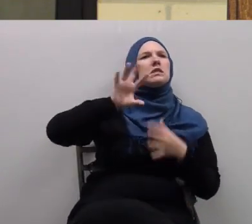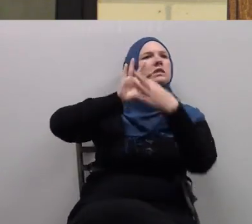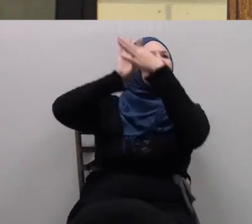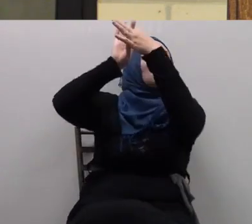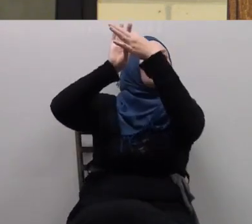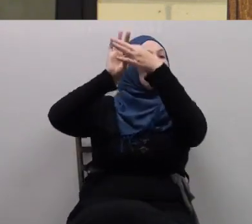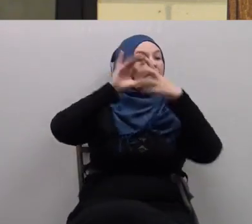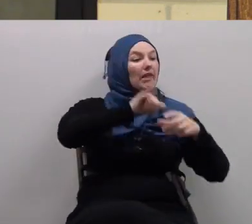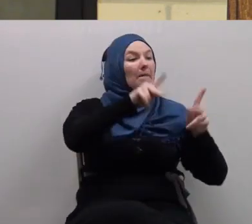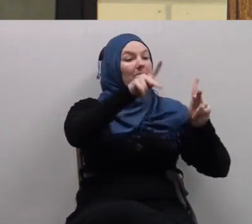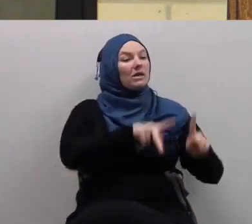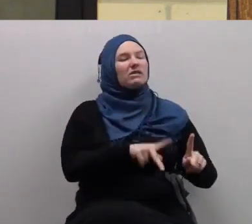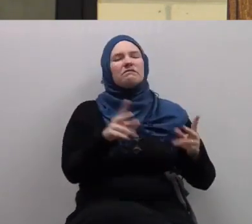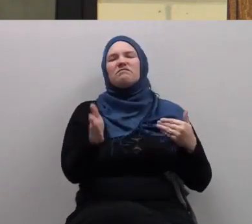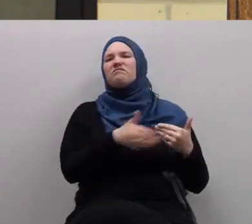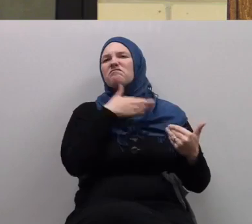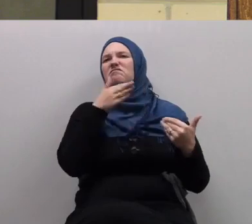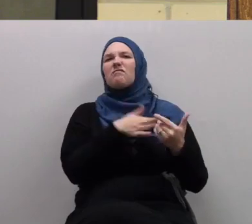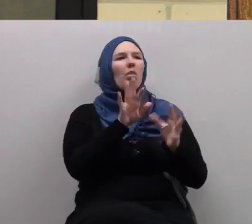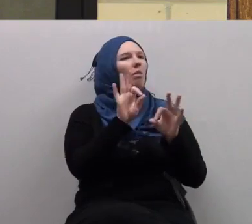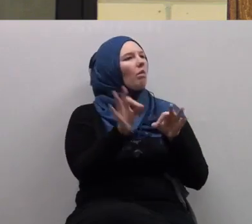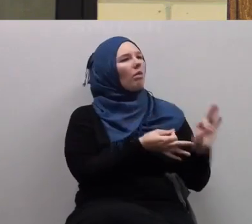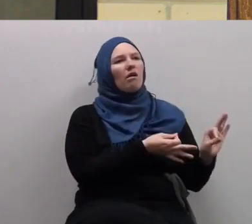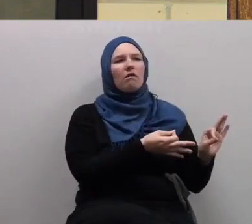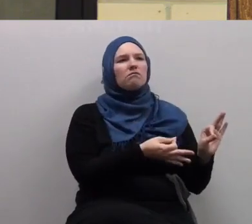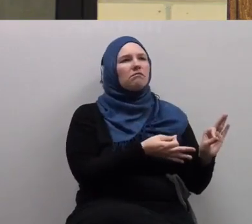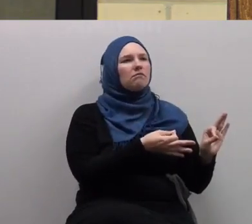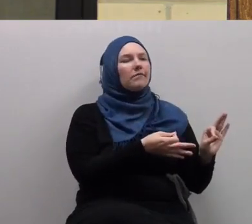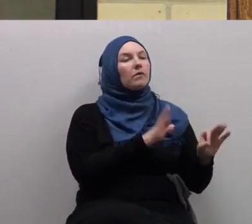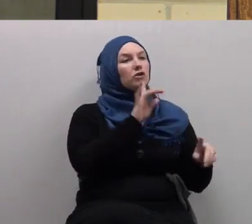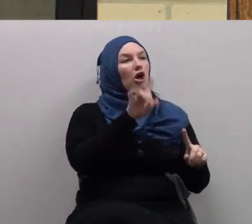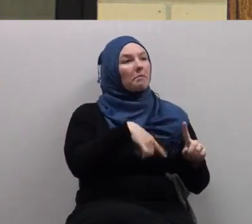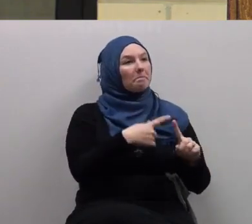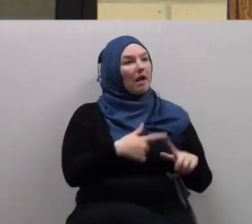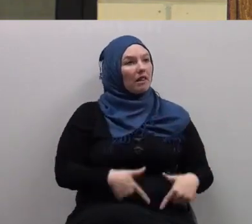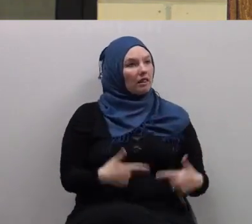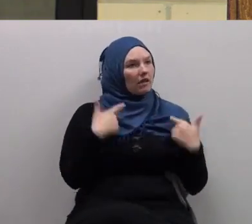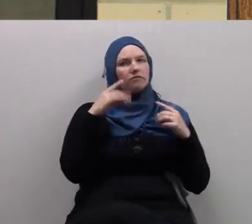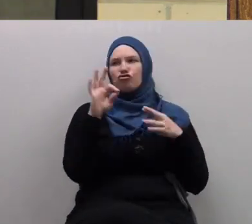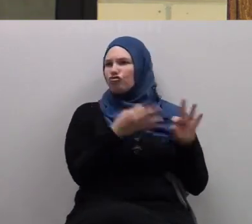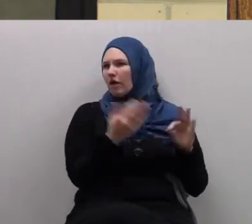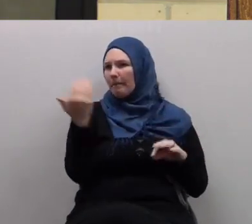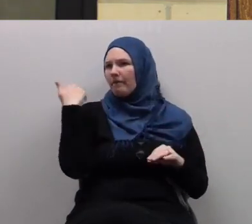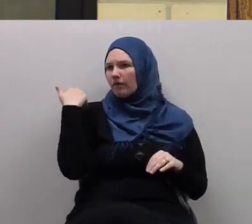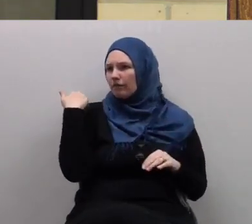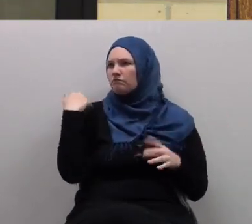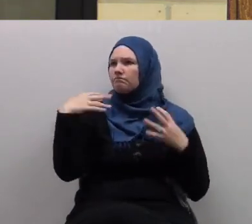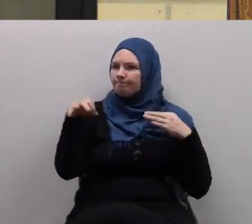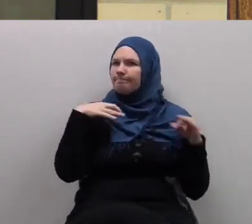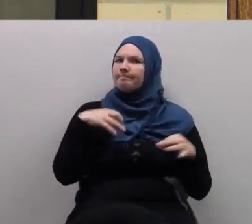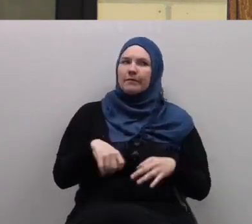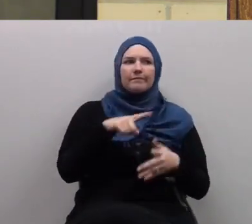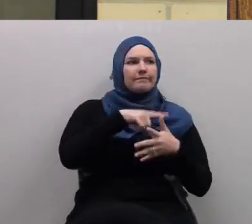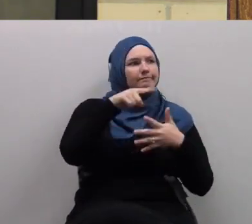easily distracted by anything. We spoke about life's distractions a lot.